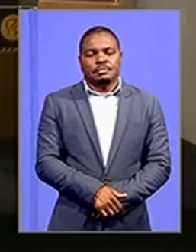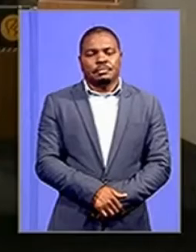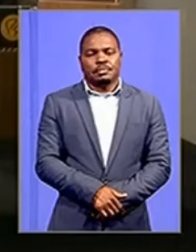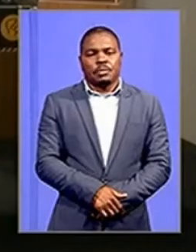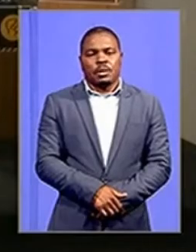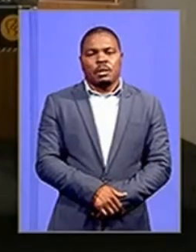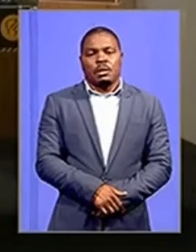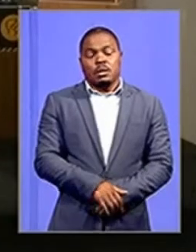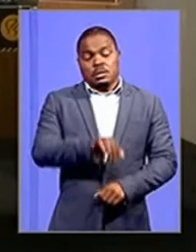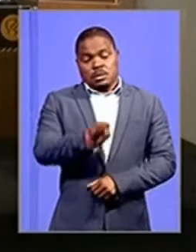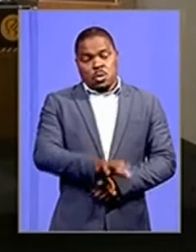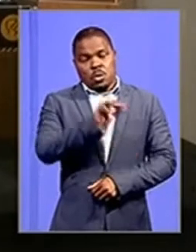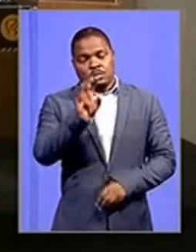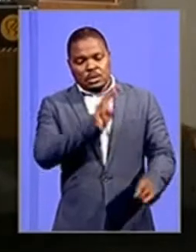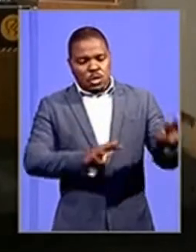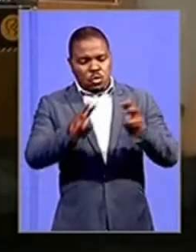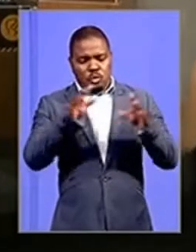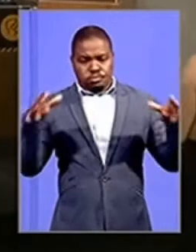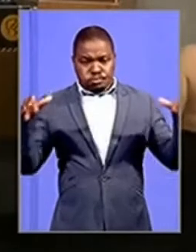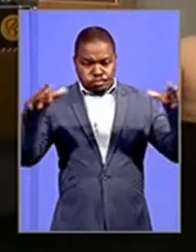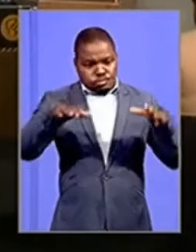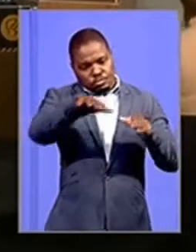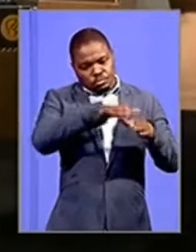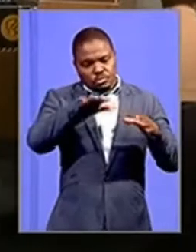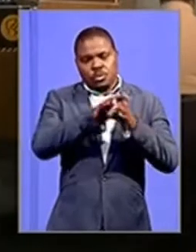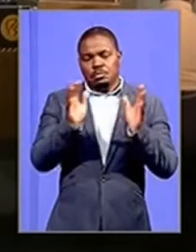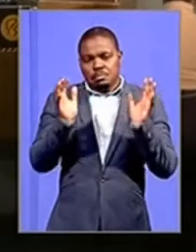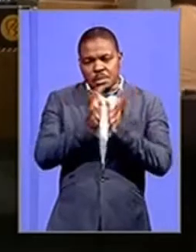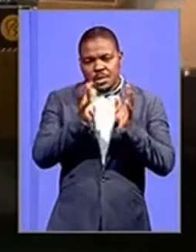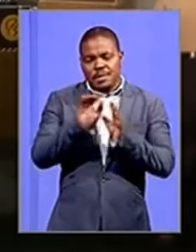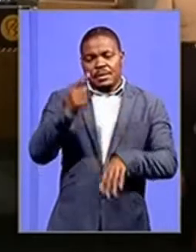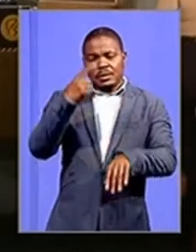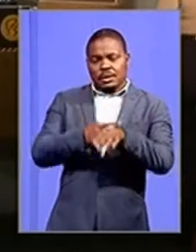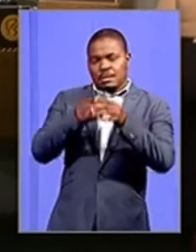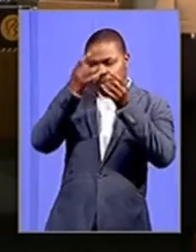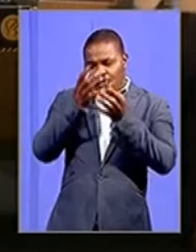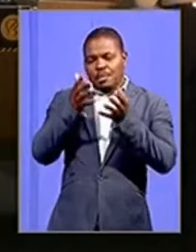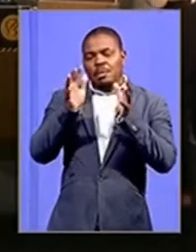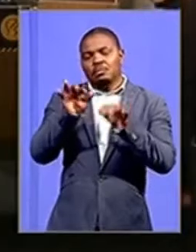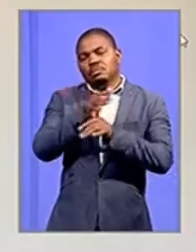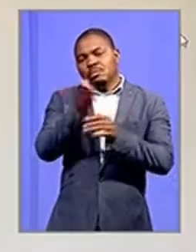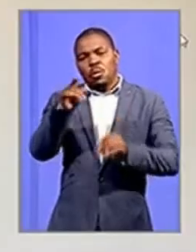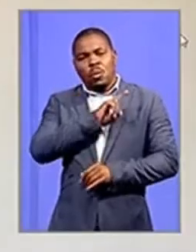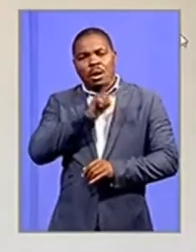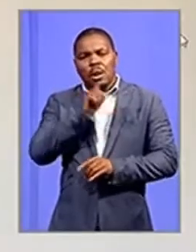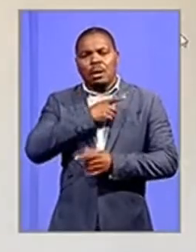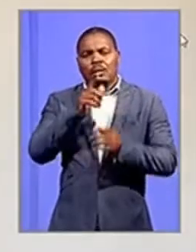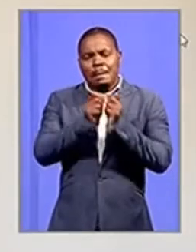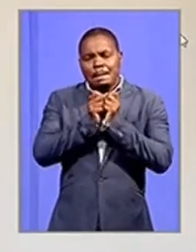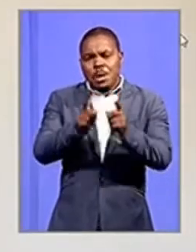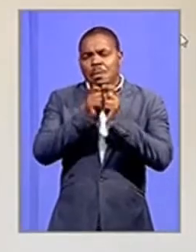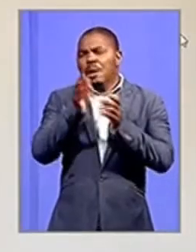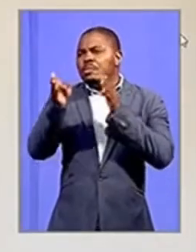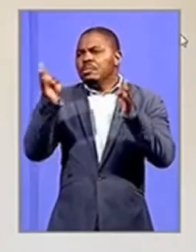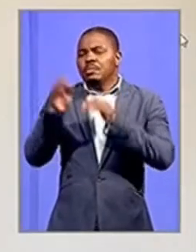lekala la tshireletso ka monageng le tlhole le kopane le go bolela le setšhaba la mathomo ga e sa le dikgaruru tseo di phatlaletse go le naga di thomile